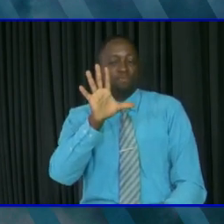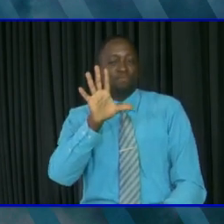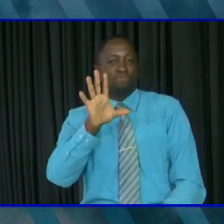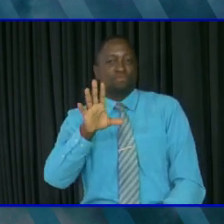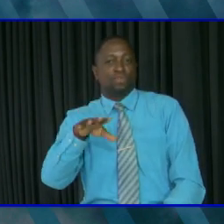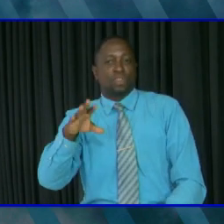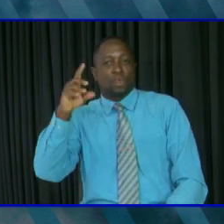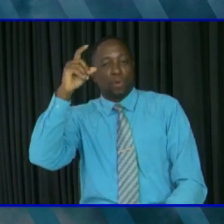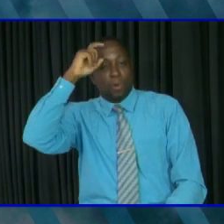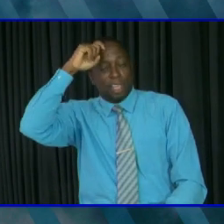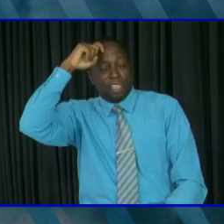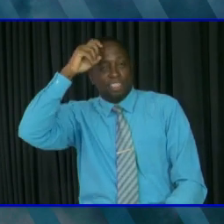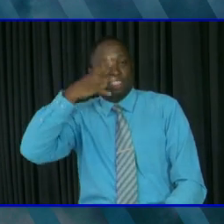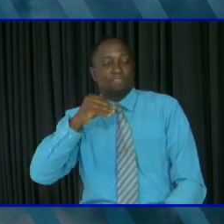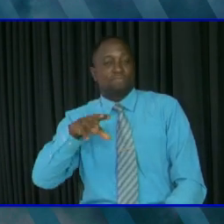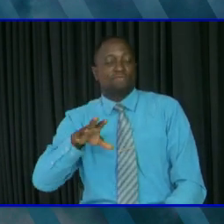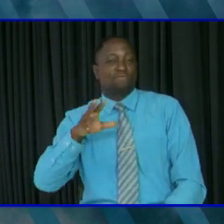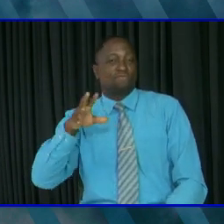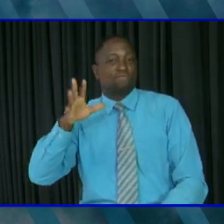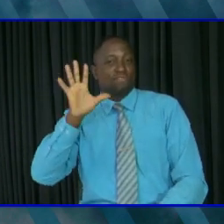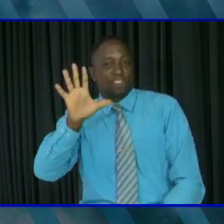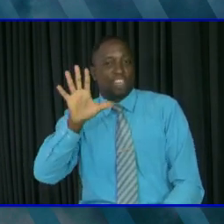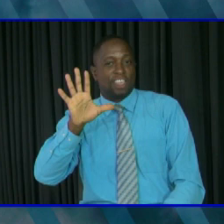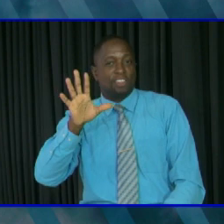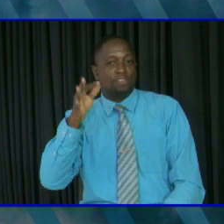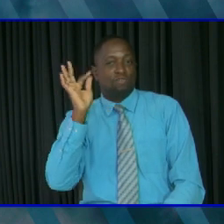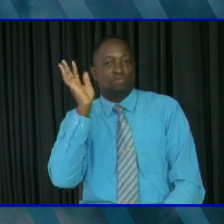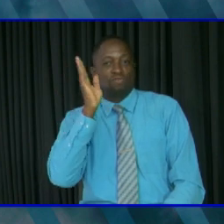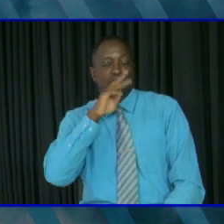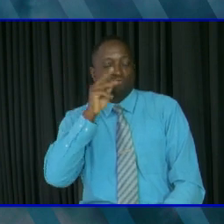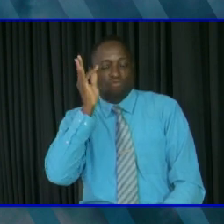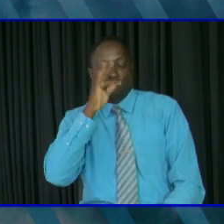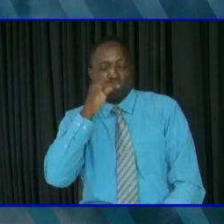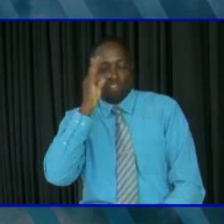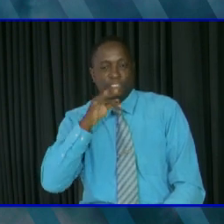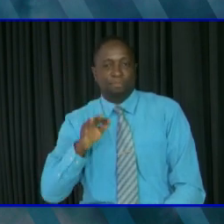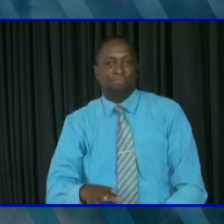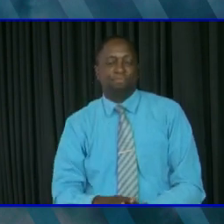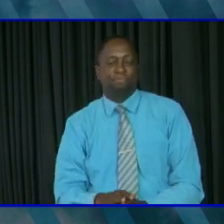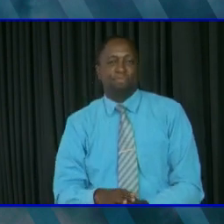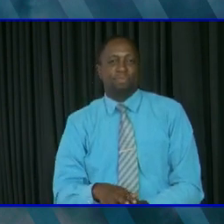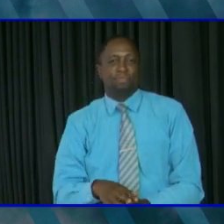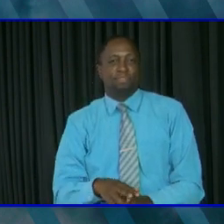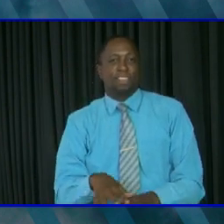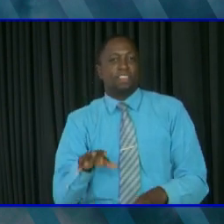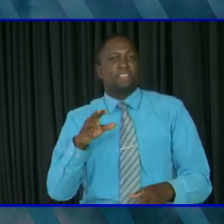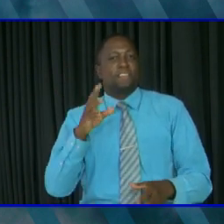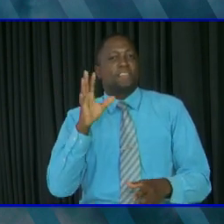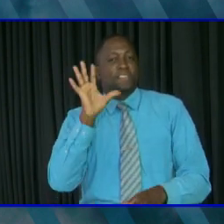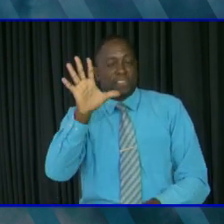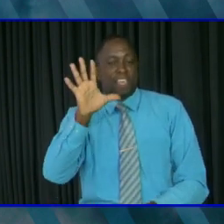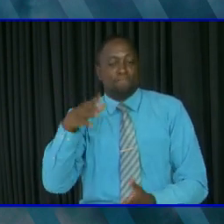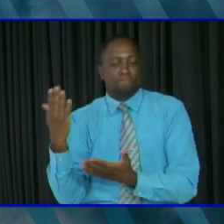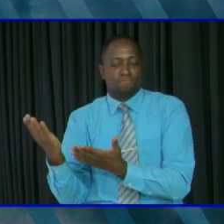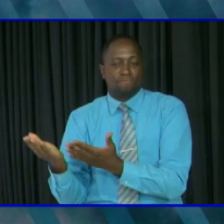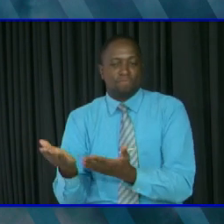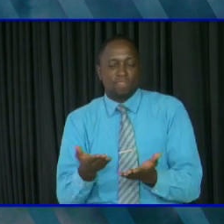were foolish. They that were wise took their lamps, and took no oil with